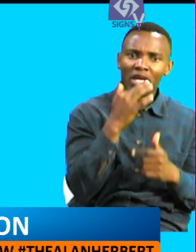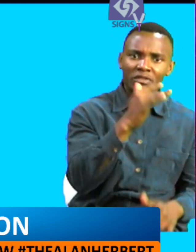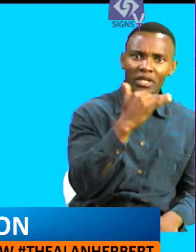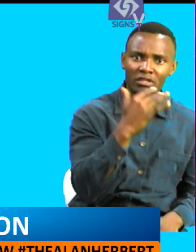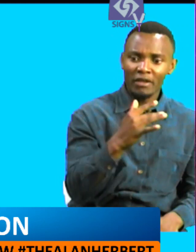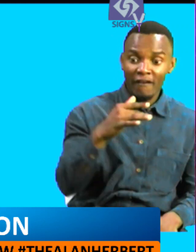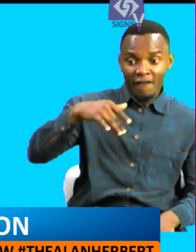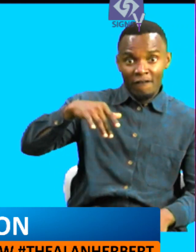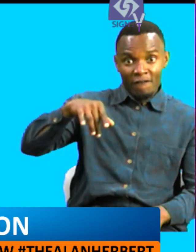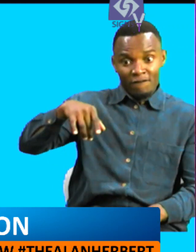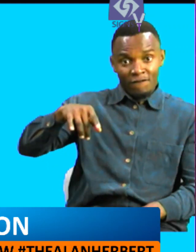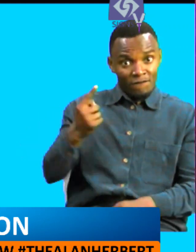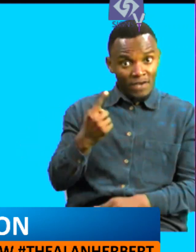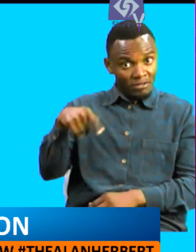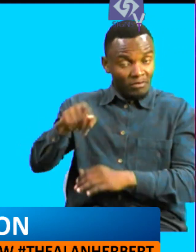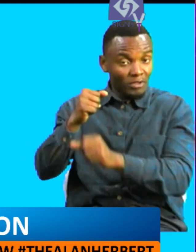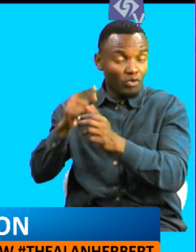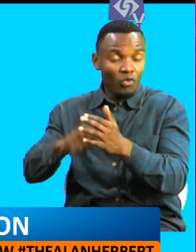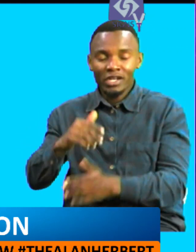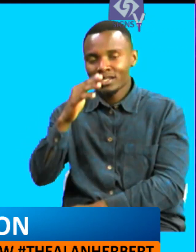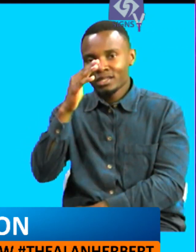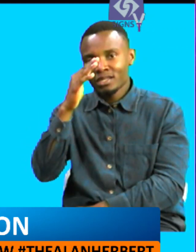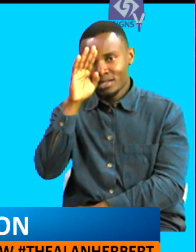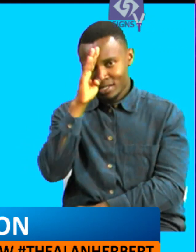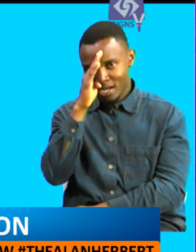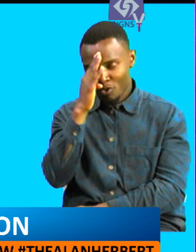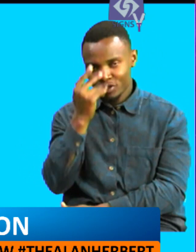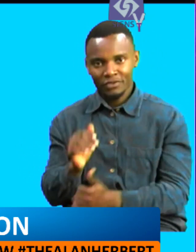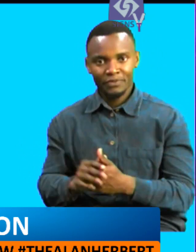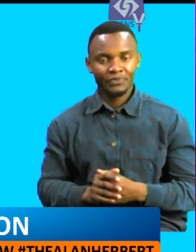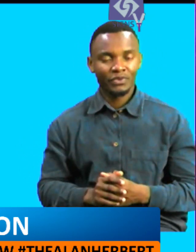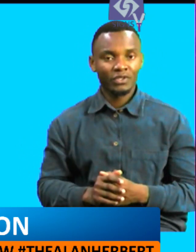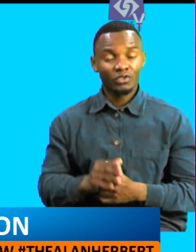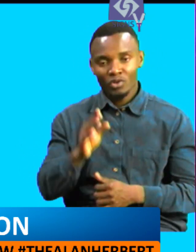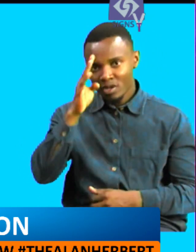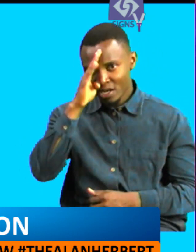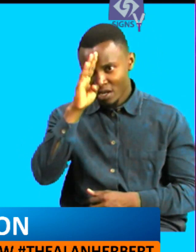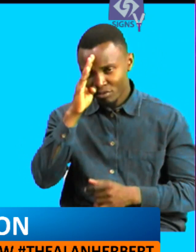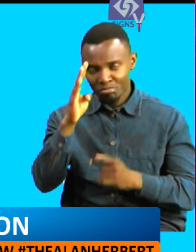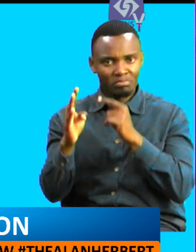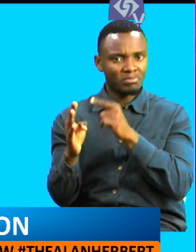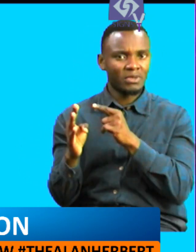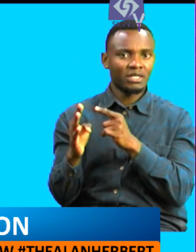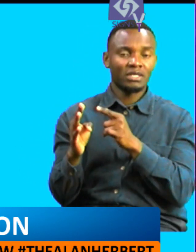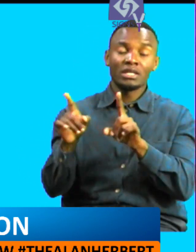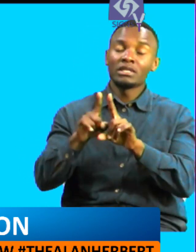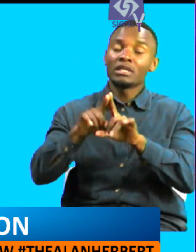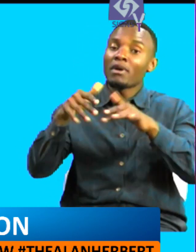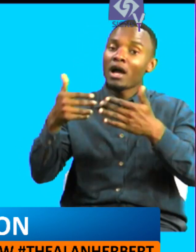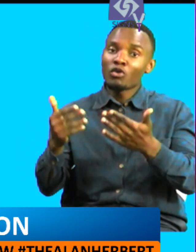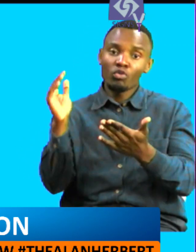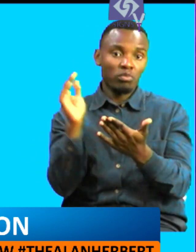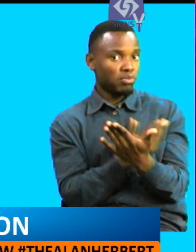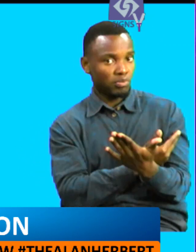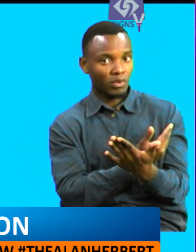say something, they would always first of all doubt. So that also aspect of doubtful can also be done away